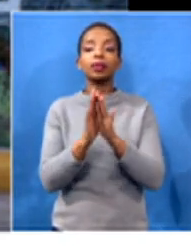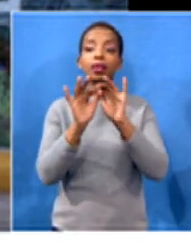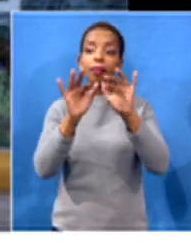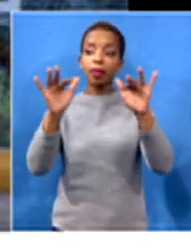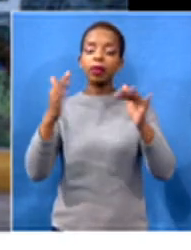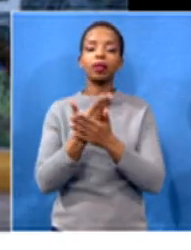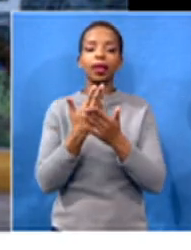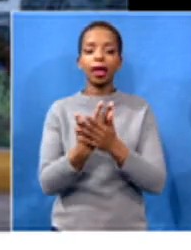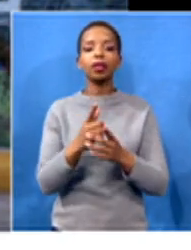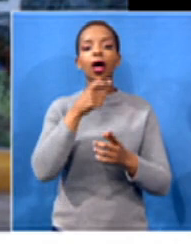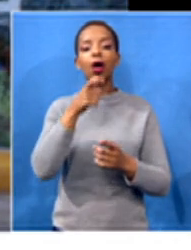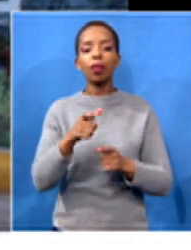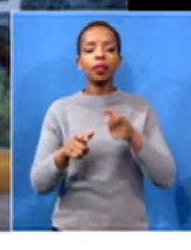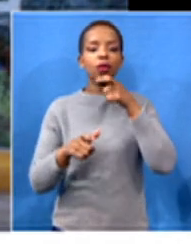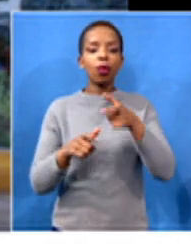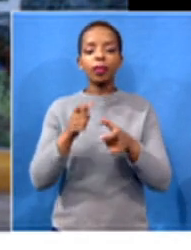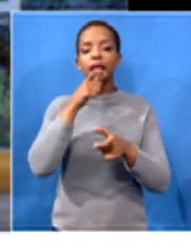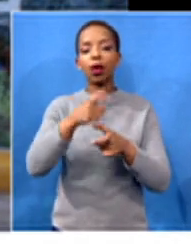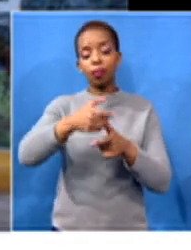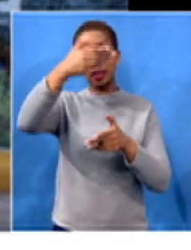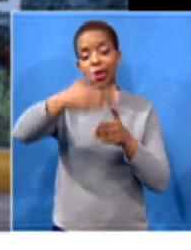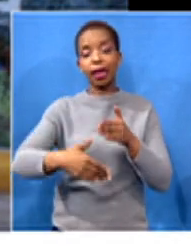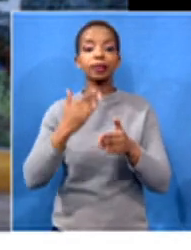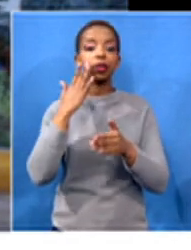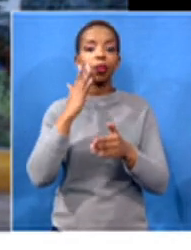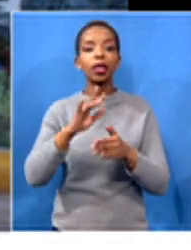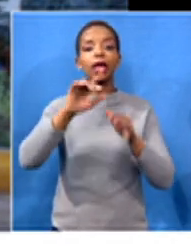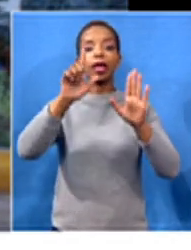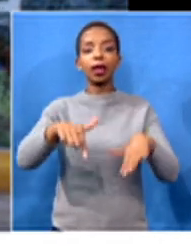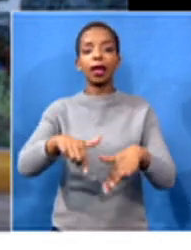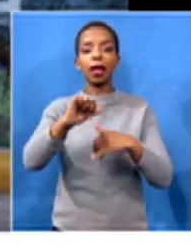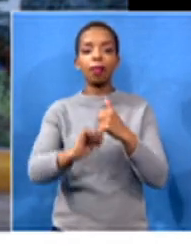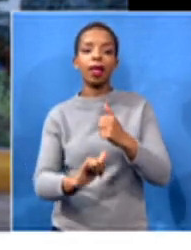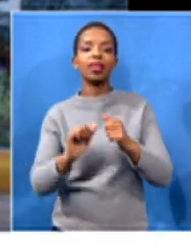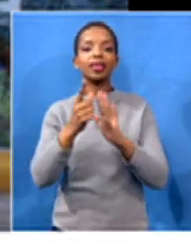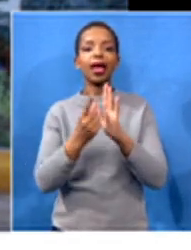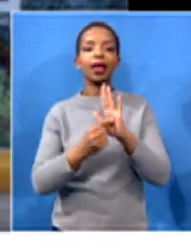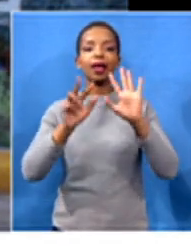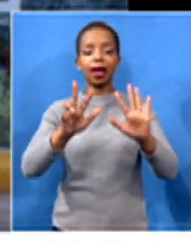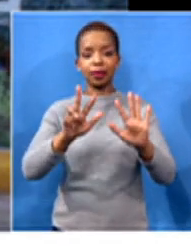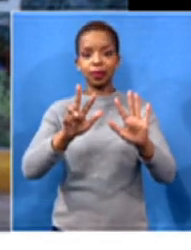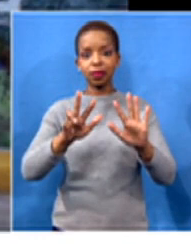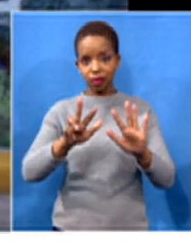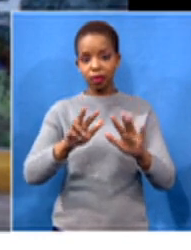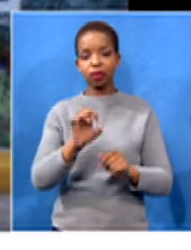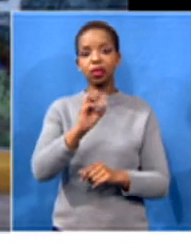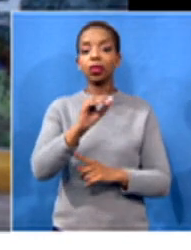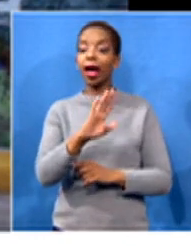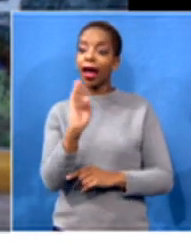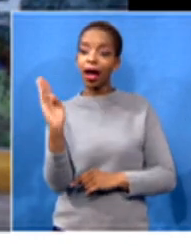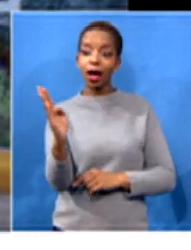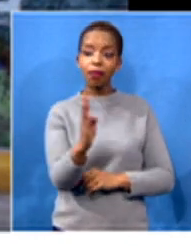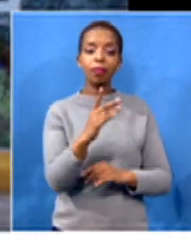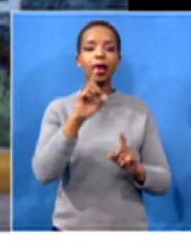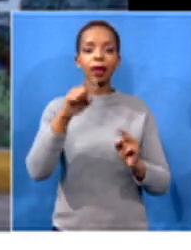by July 8th. So I would urge people, if they're interested in this area, which I hope everybody is, that they look at those